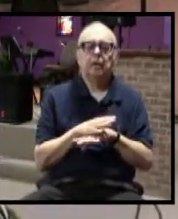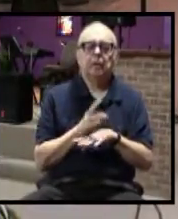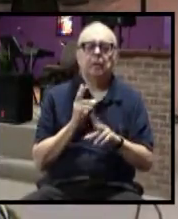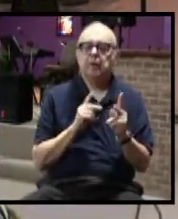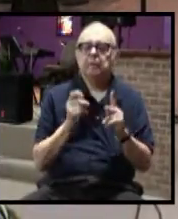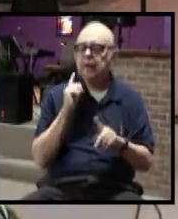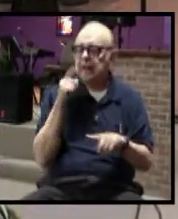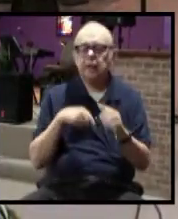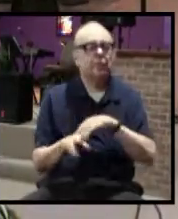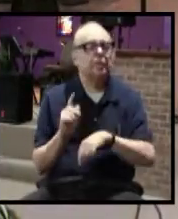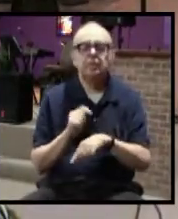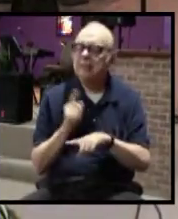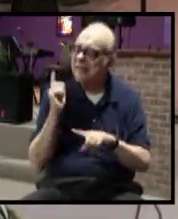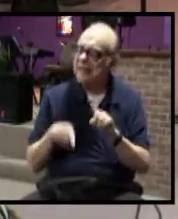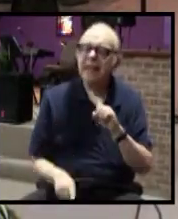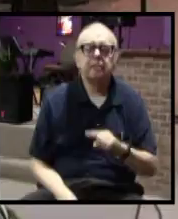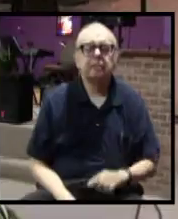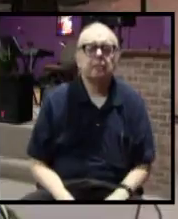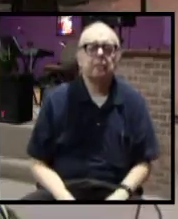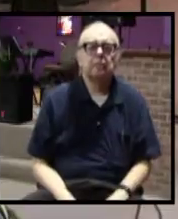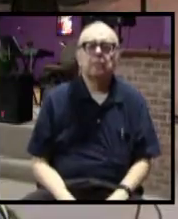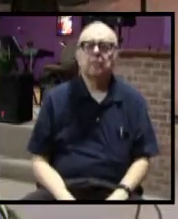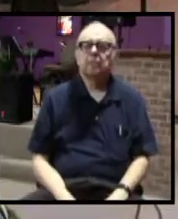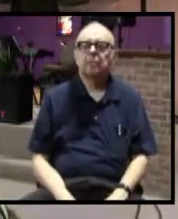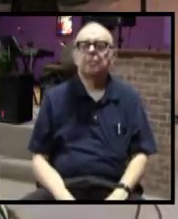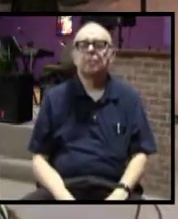You see, because they weren't allowed to come into the temple.